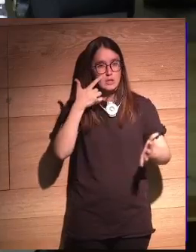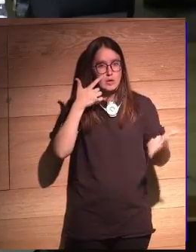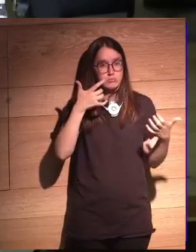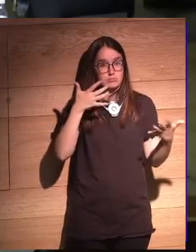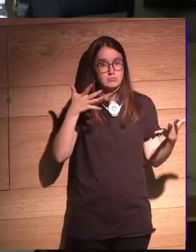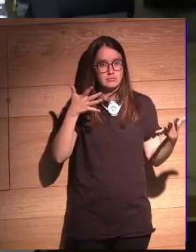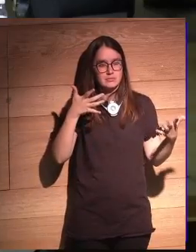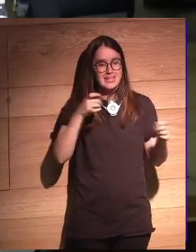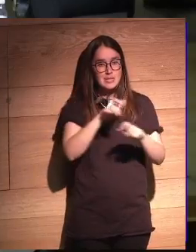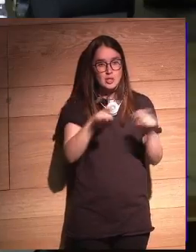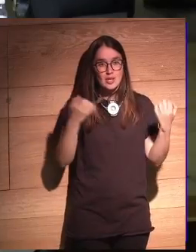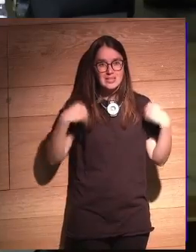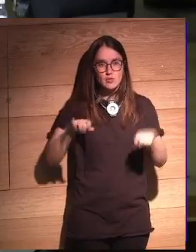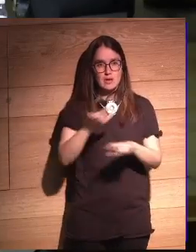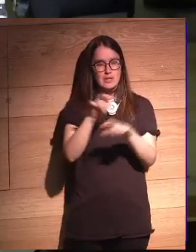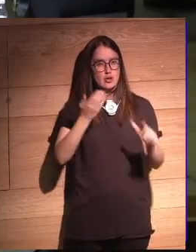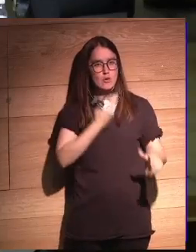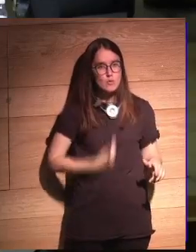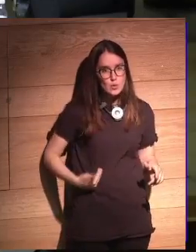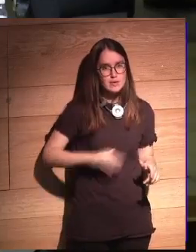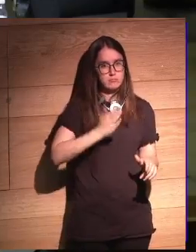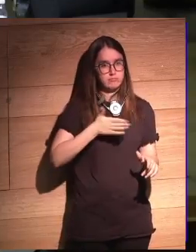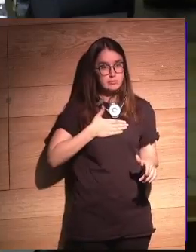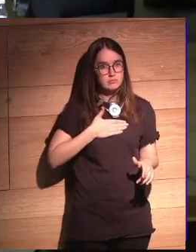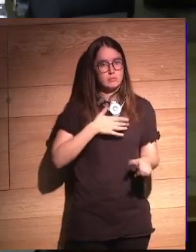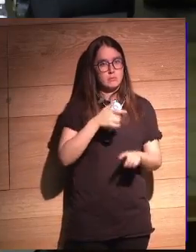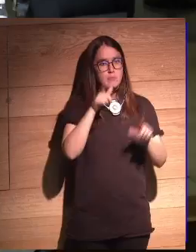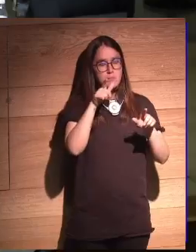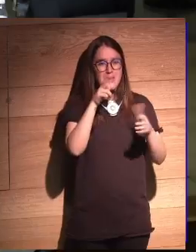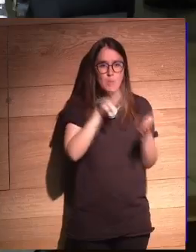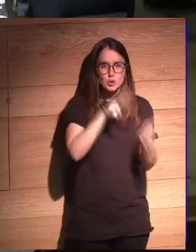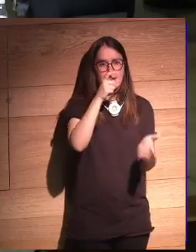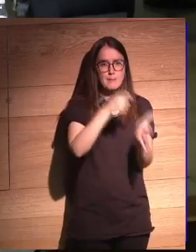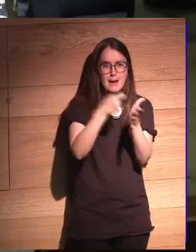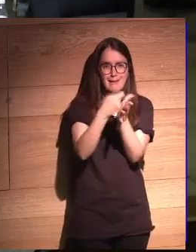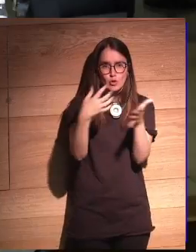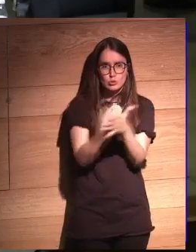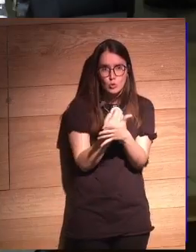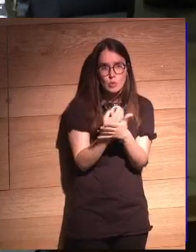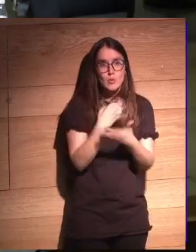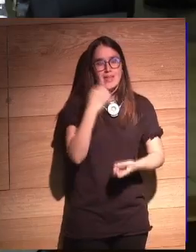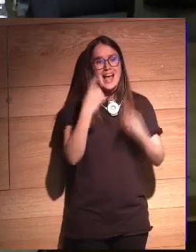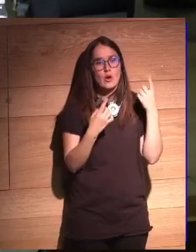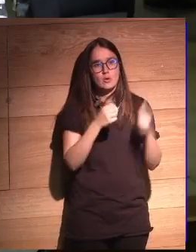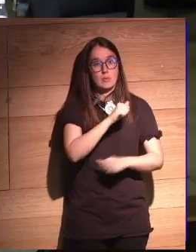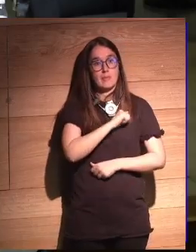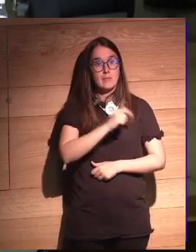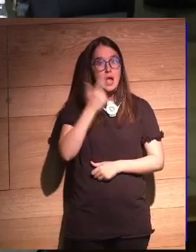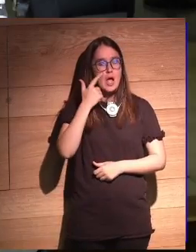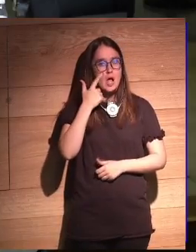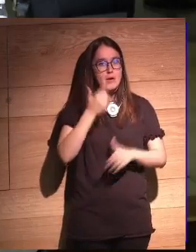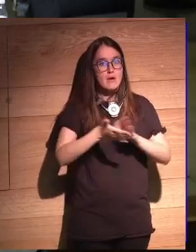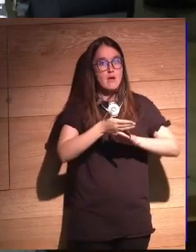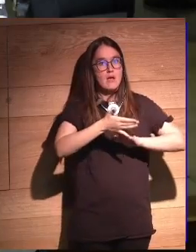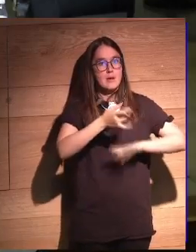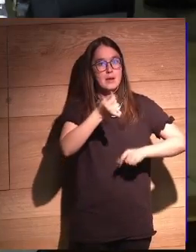were in favor. So although there are people who own the house and they pay the mortgage, and some